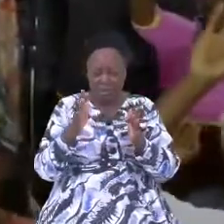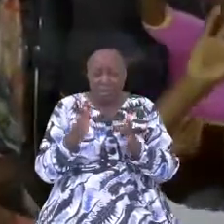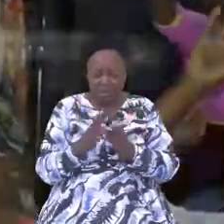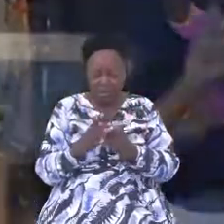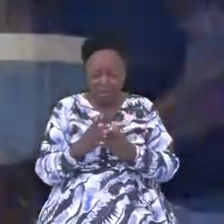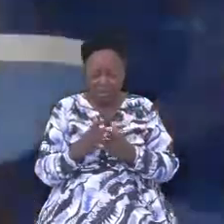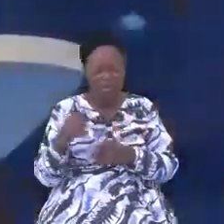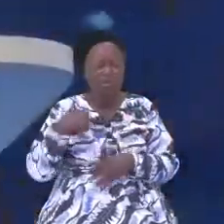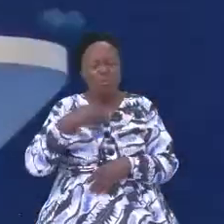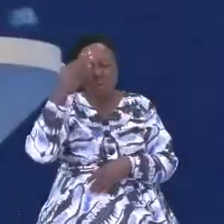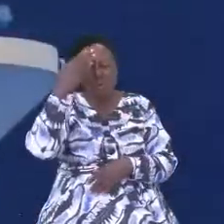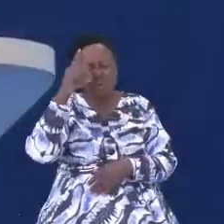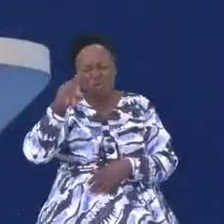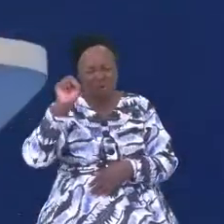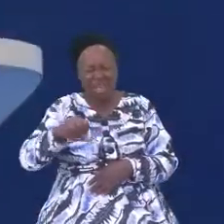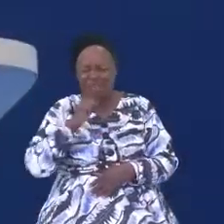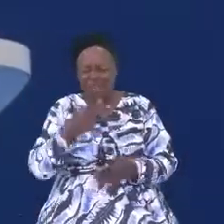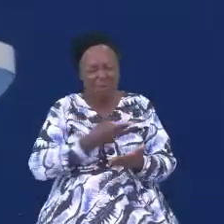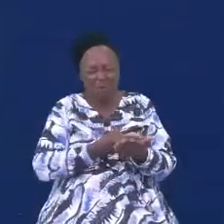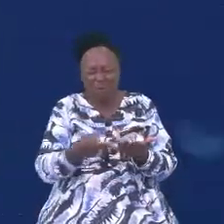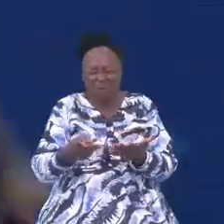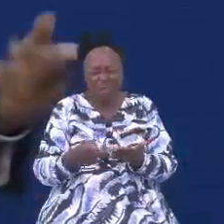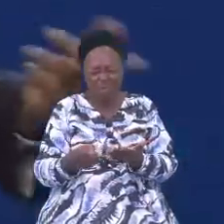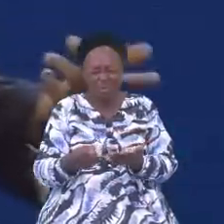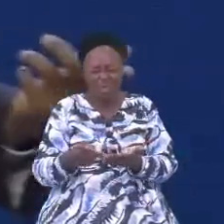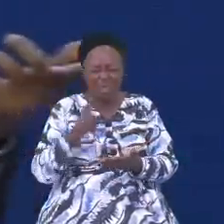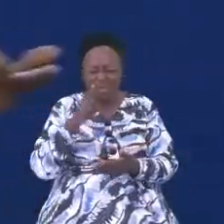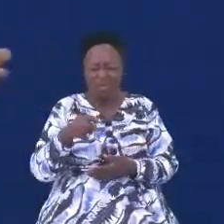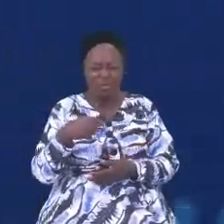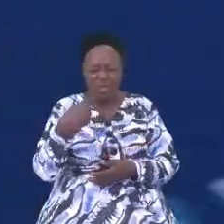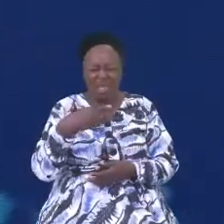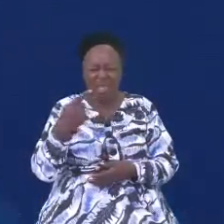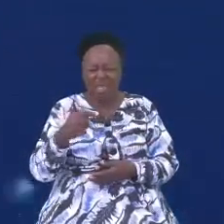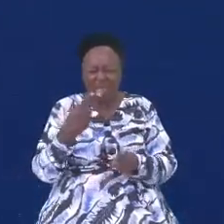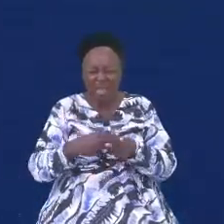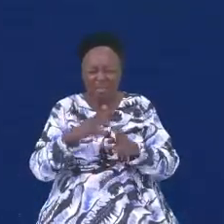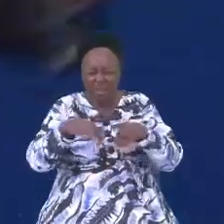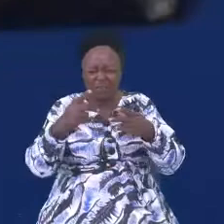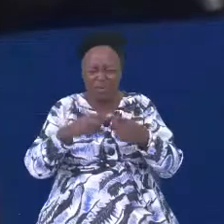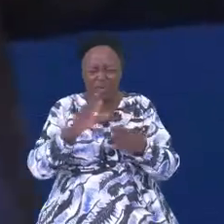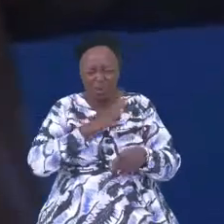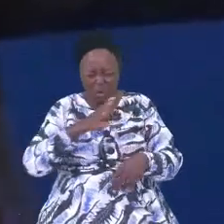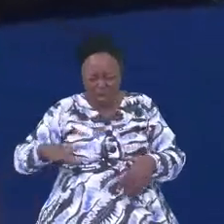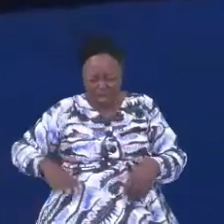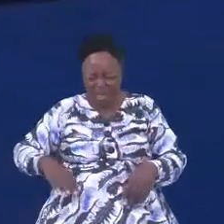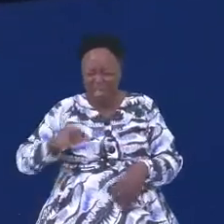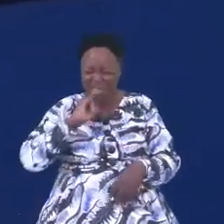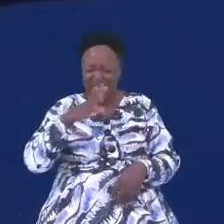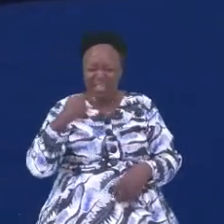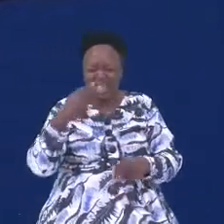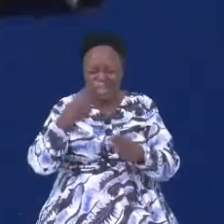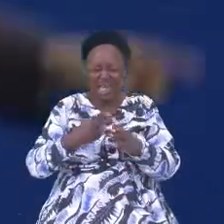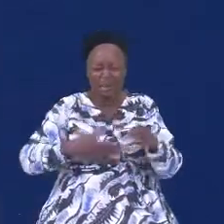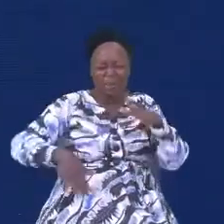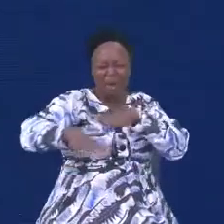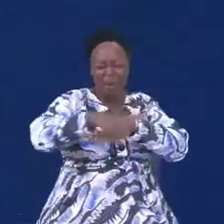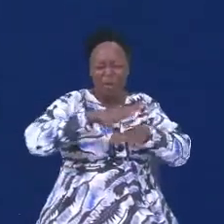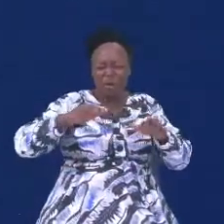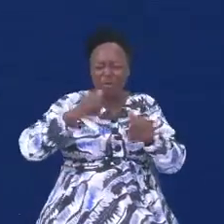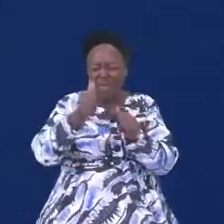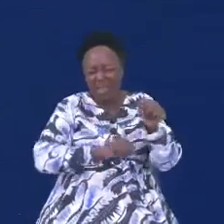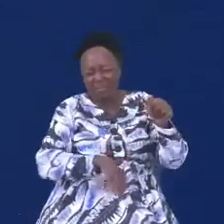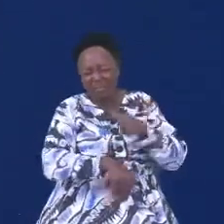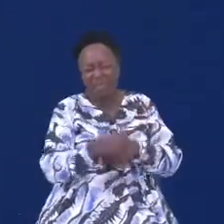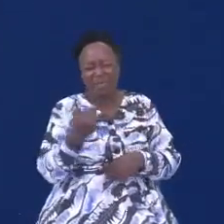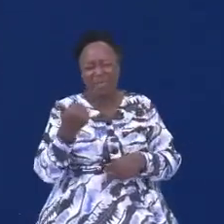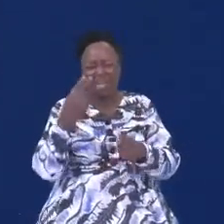you cannot fail. You said the name given to Christ is the name above every